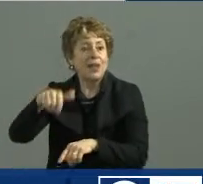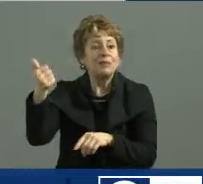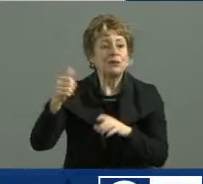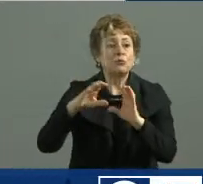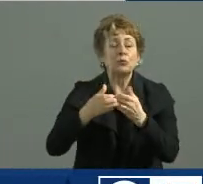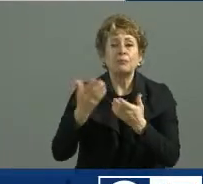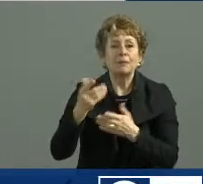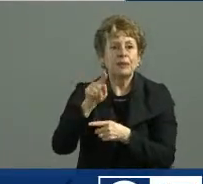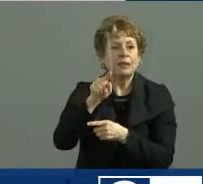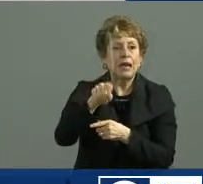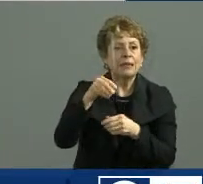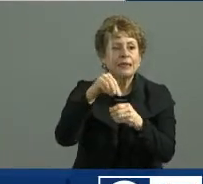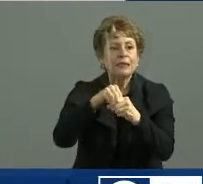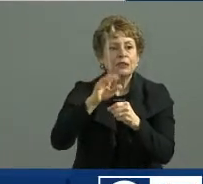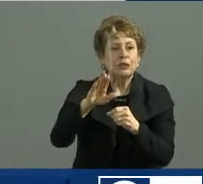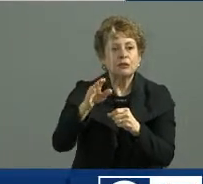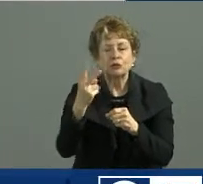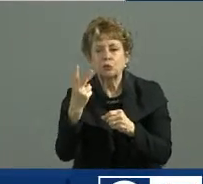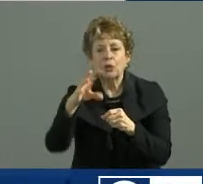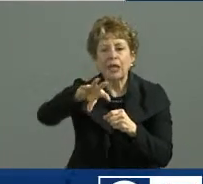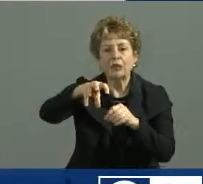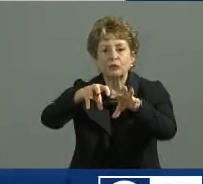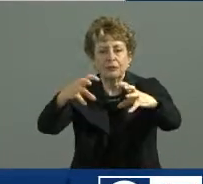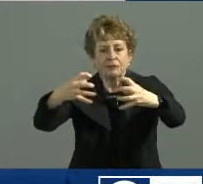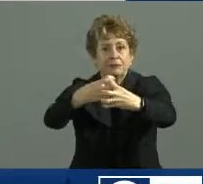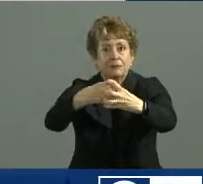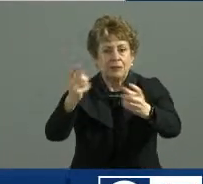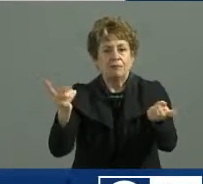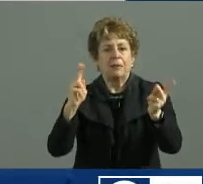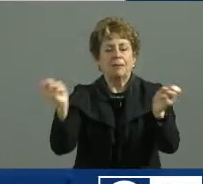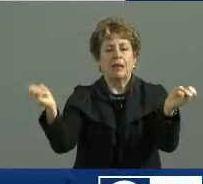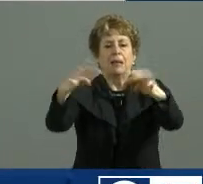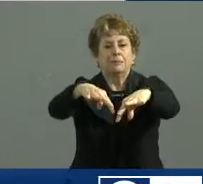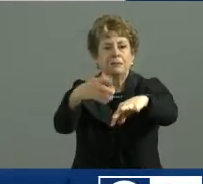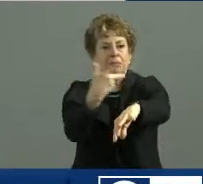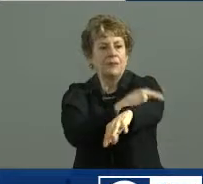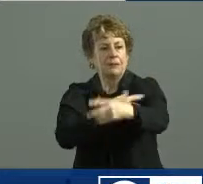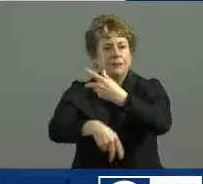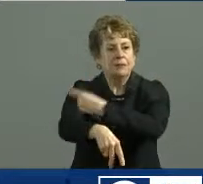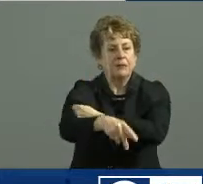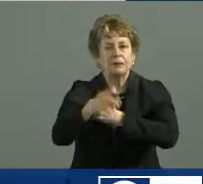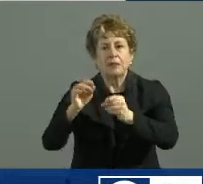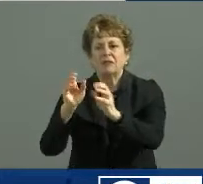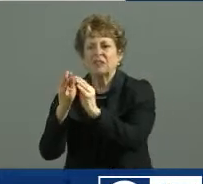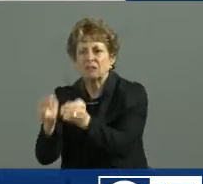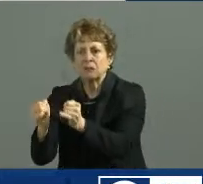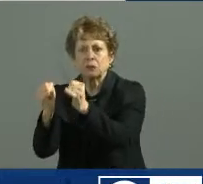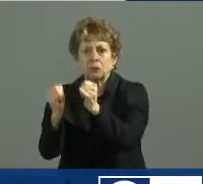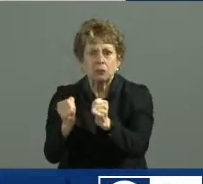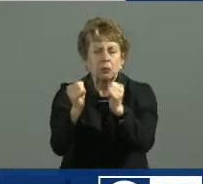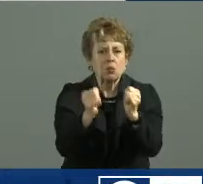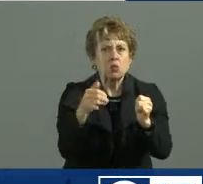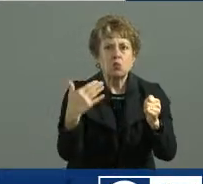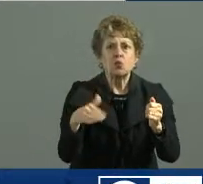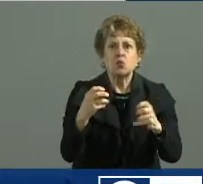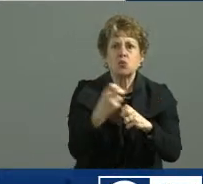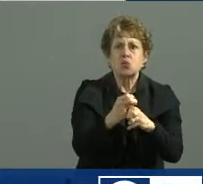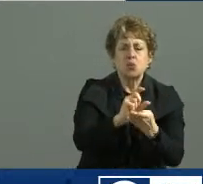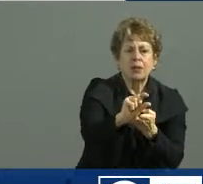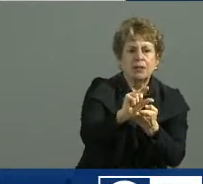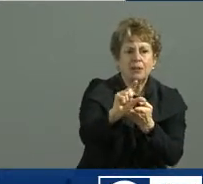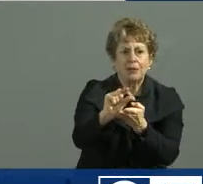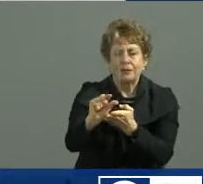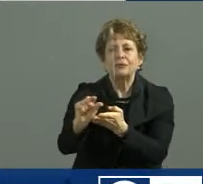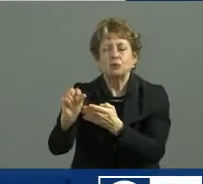multiple counties, rather than this county being managed on a county-by-county basis. And so we post an infographic every